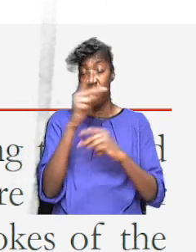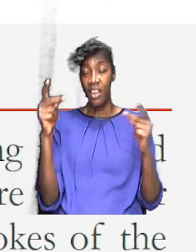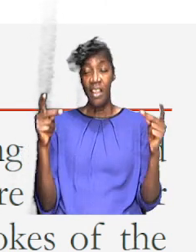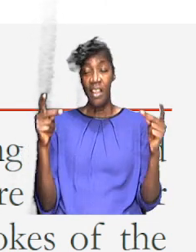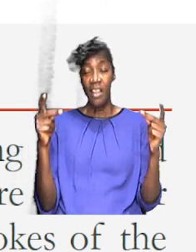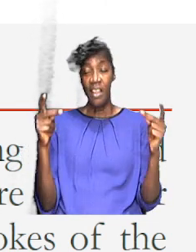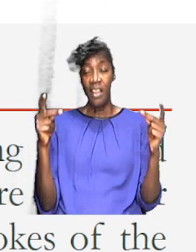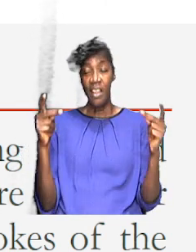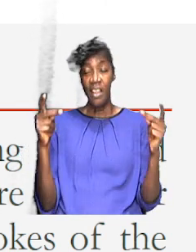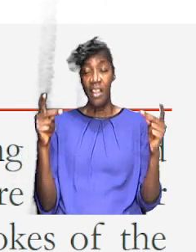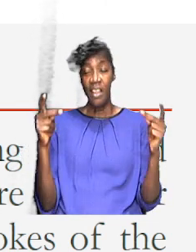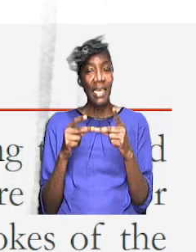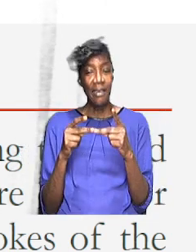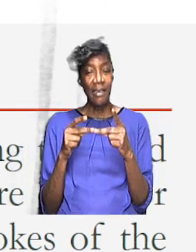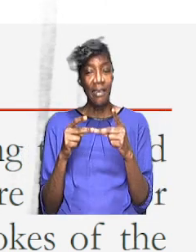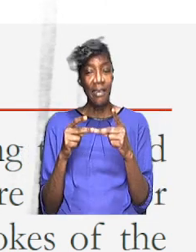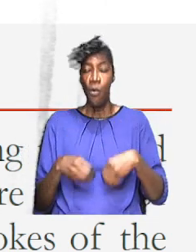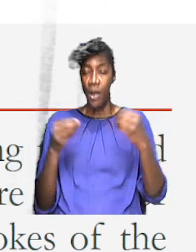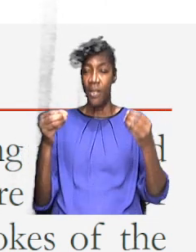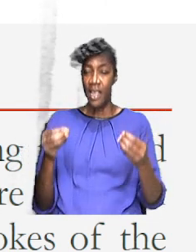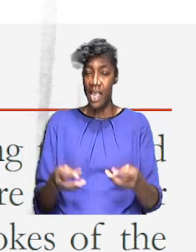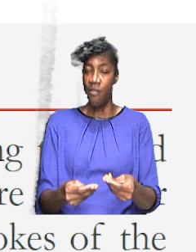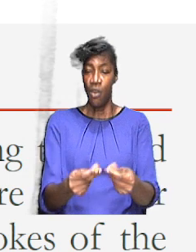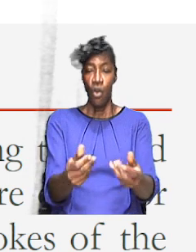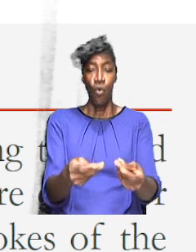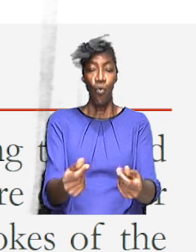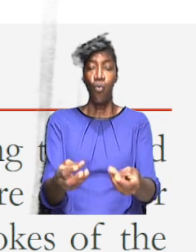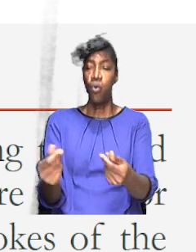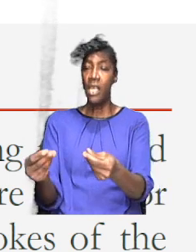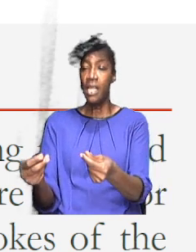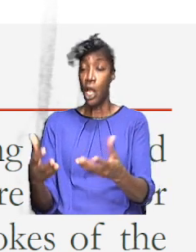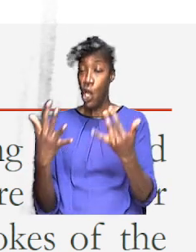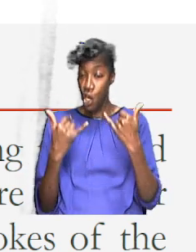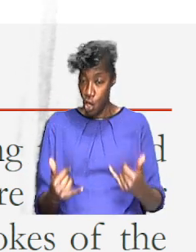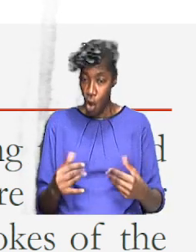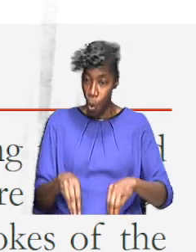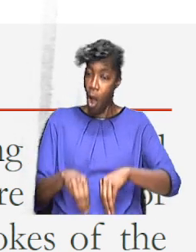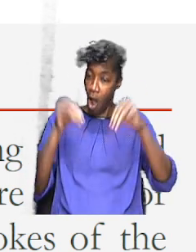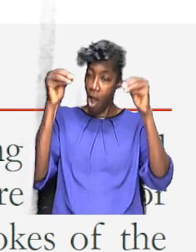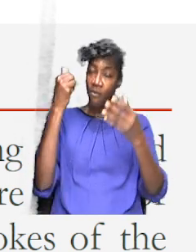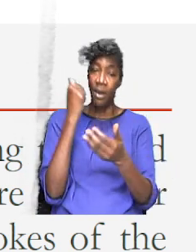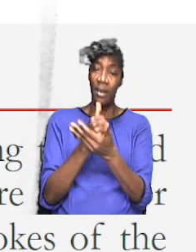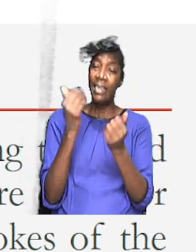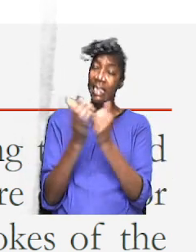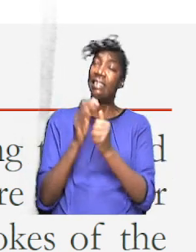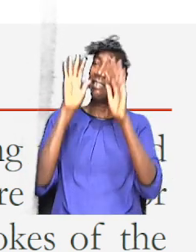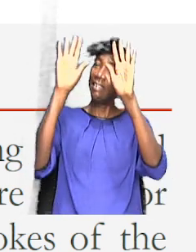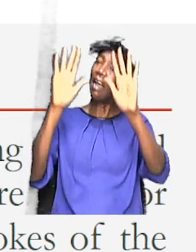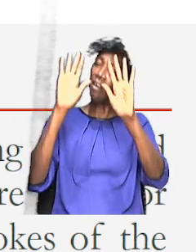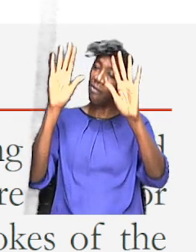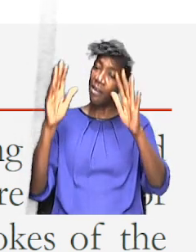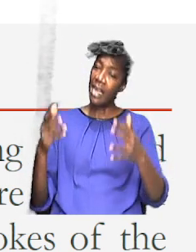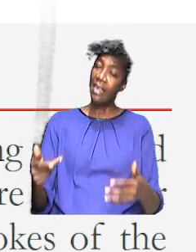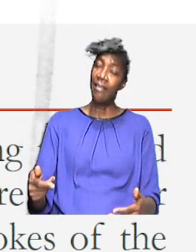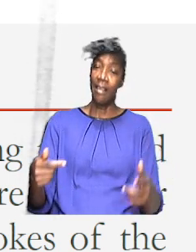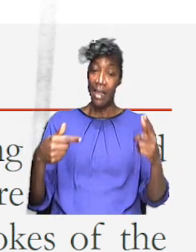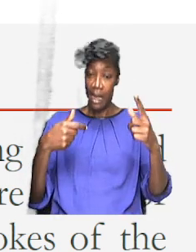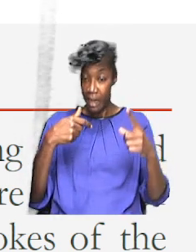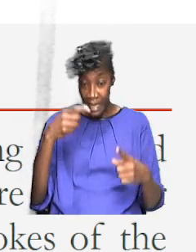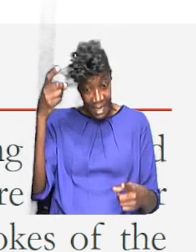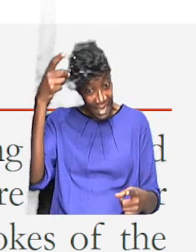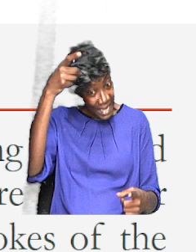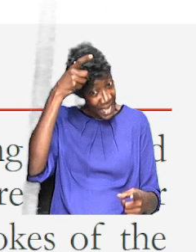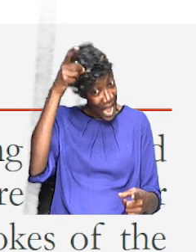place where they offer wheat to a place where we're going to now offer up sacrifice to God, amen, I am going to pay for it. In other